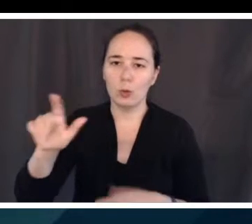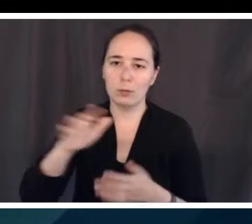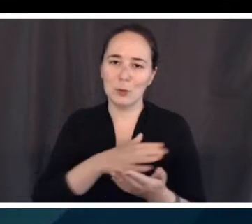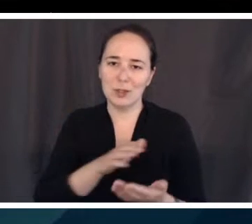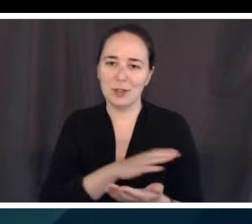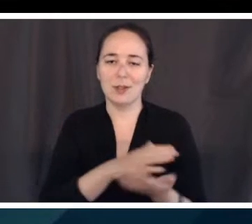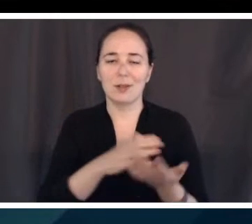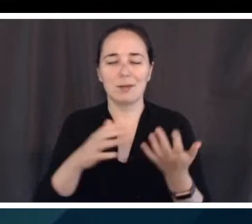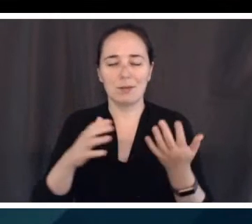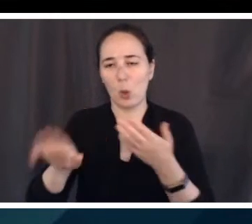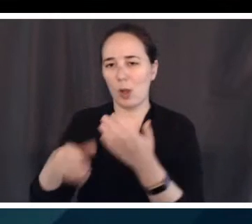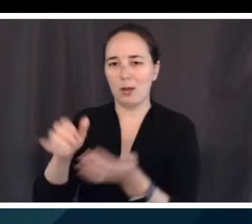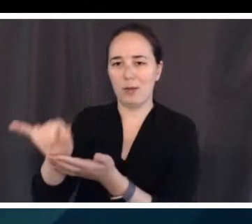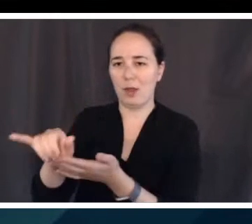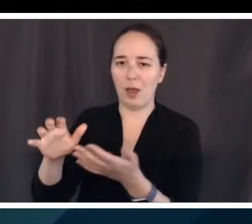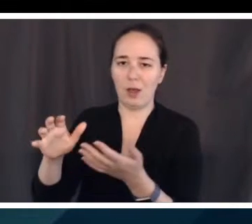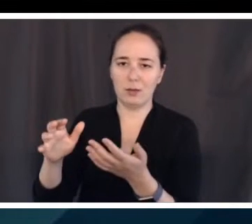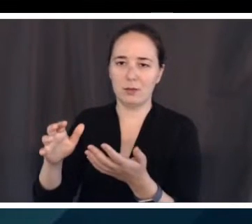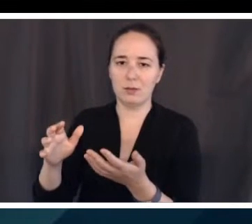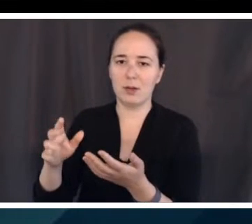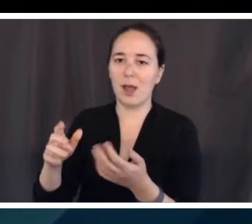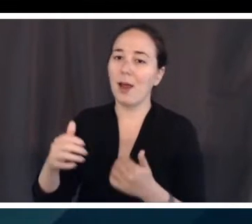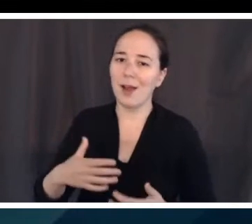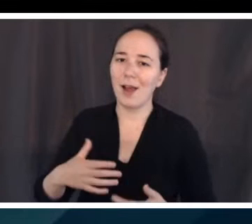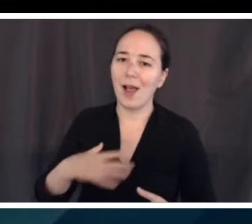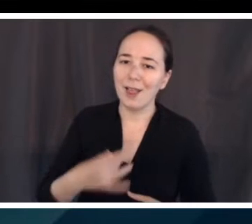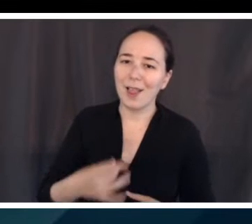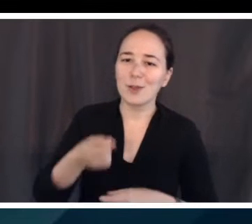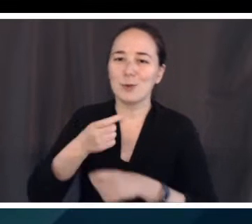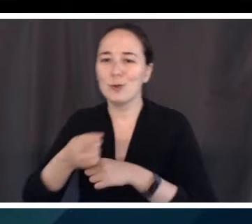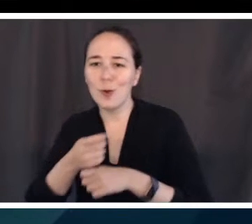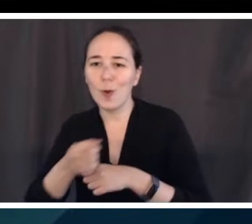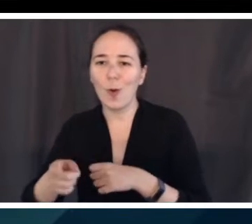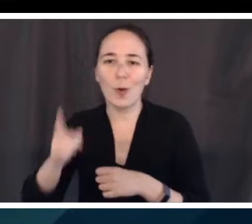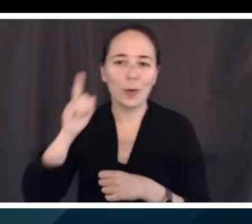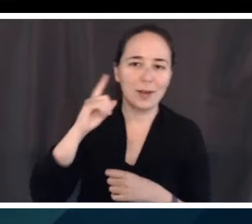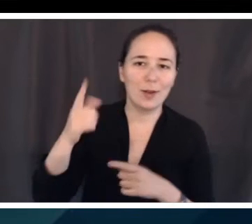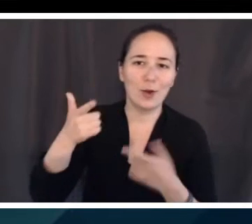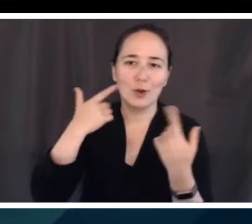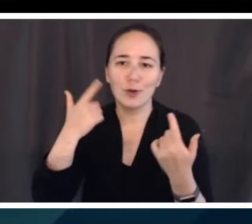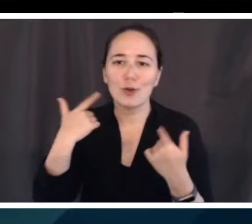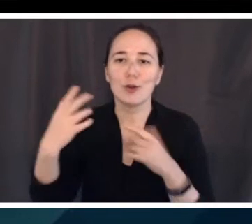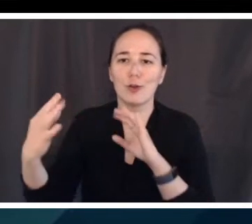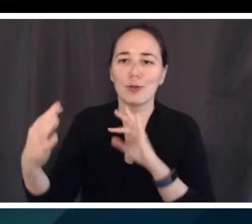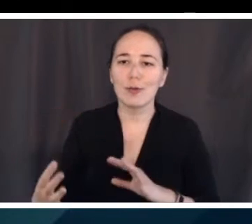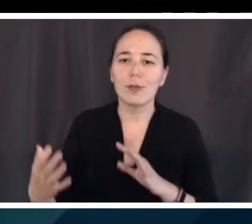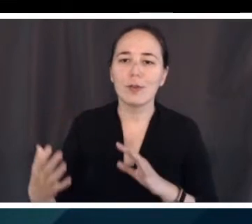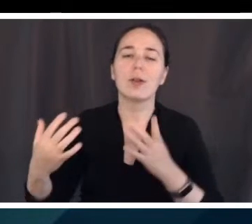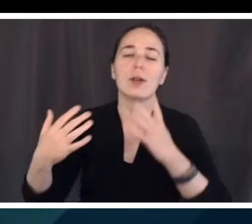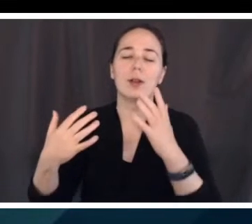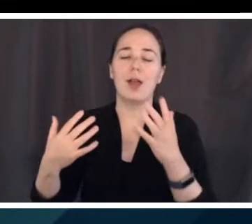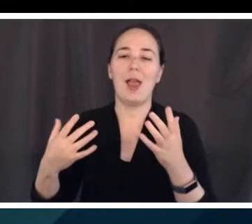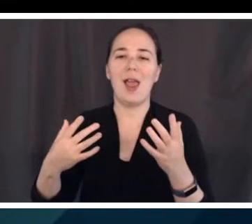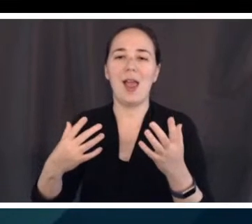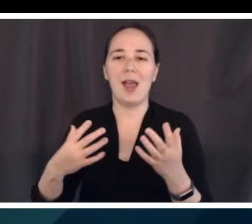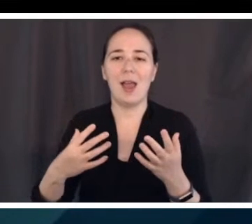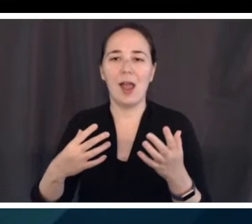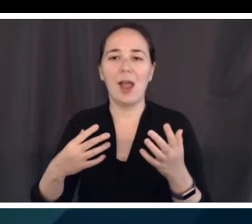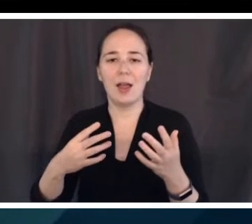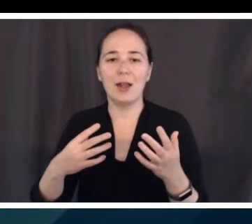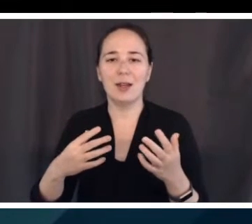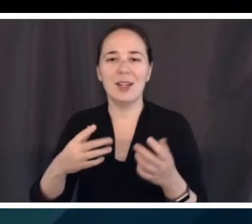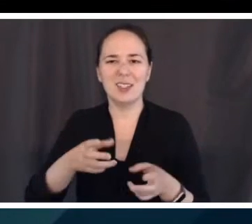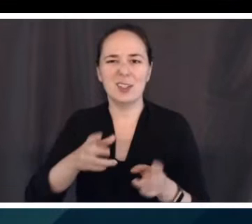And I love to joke around, and to learn how to do that without anybody around. It has been